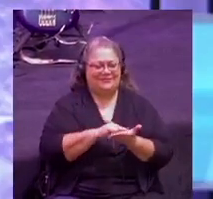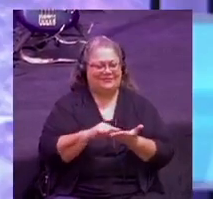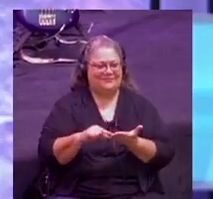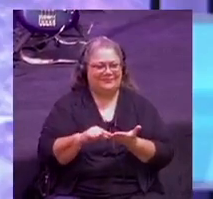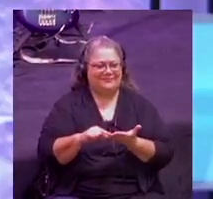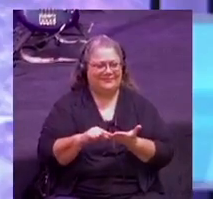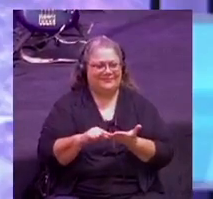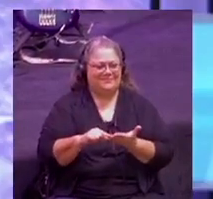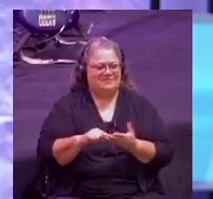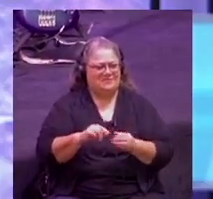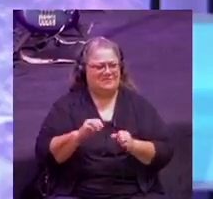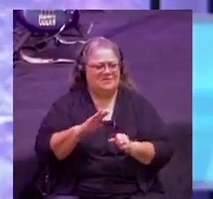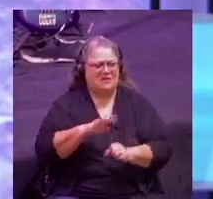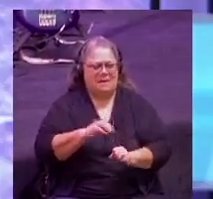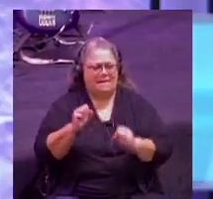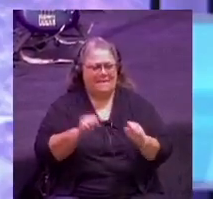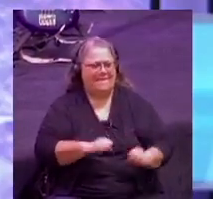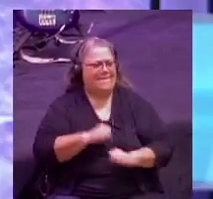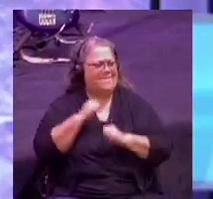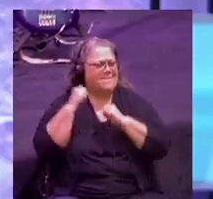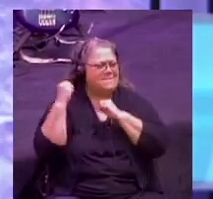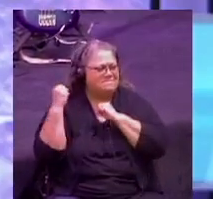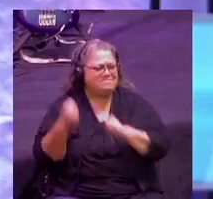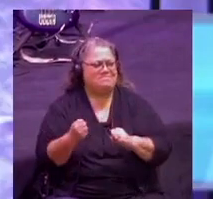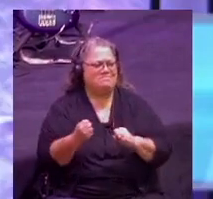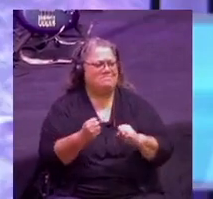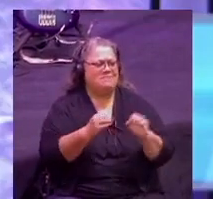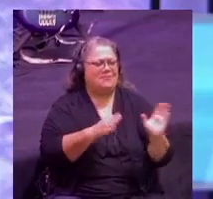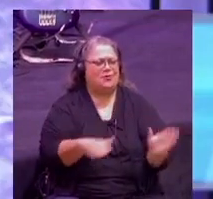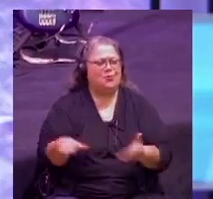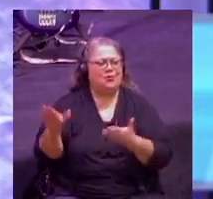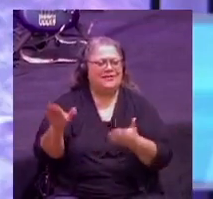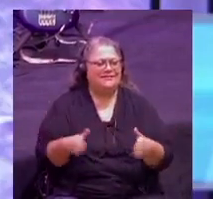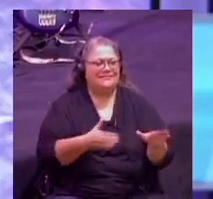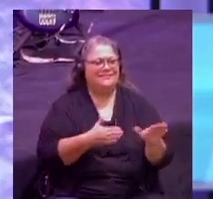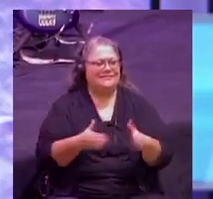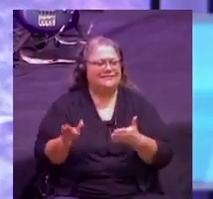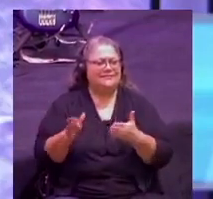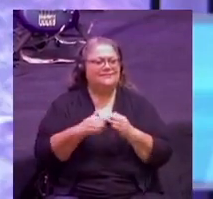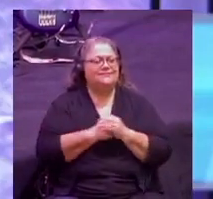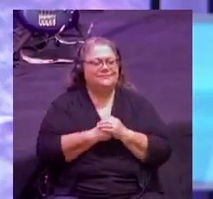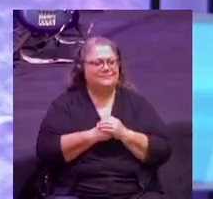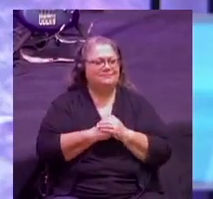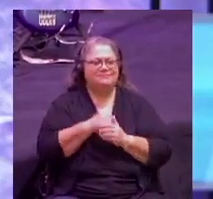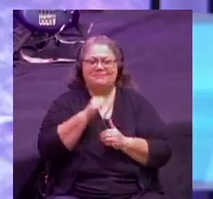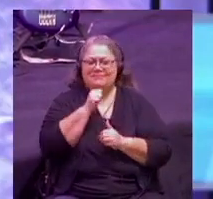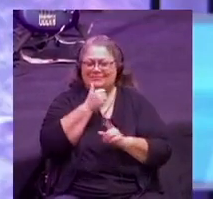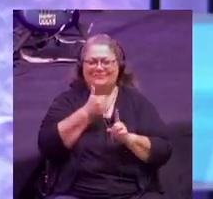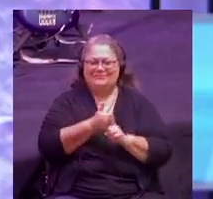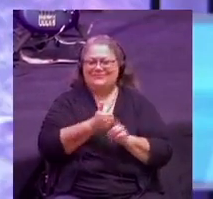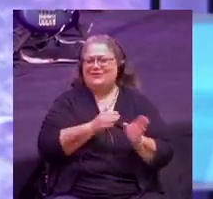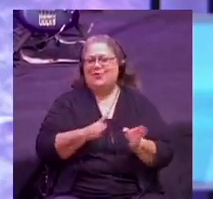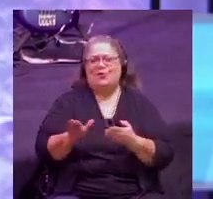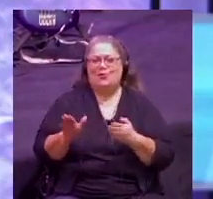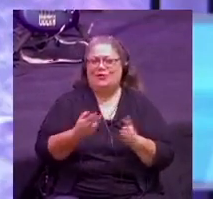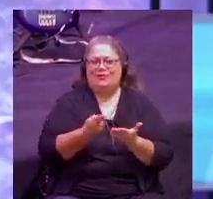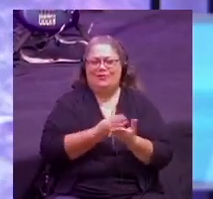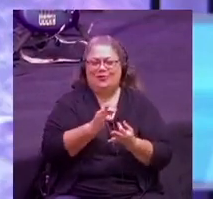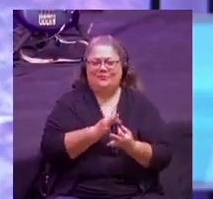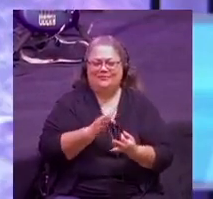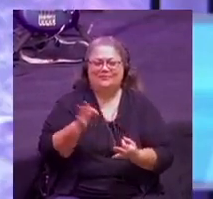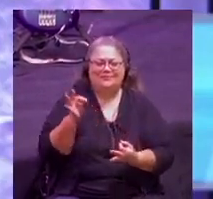a mighty, rushing wind. But he is not wind. The Holy Spirit